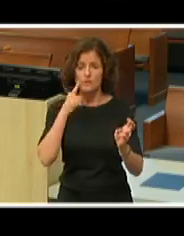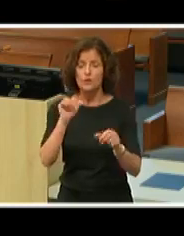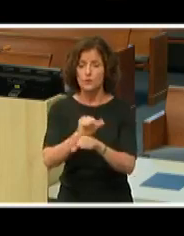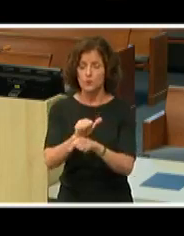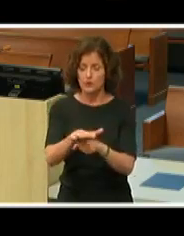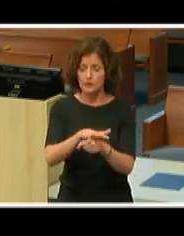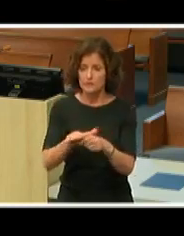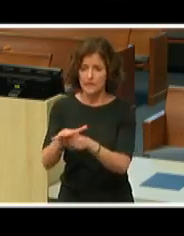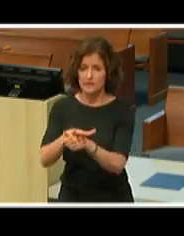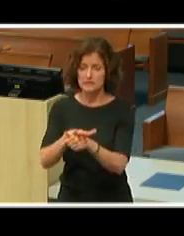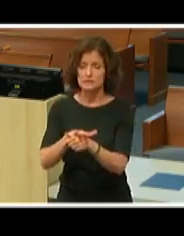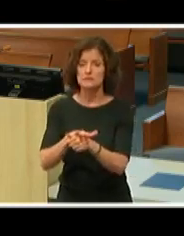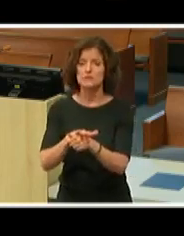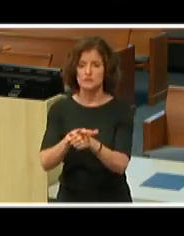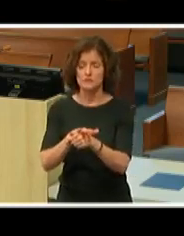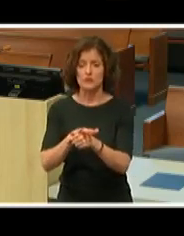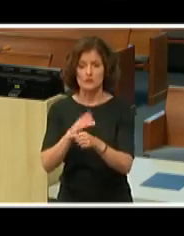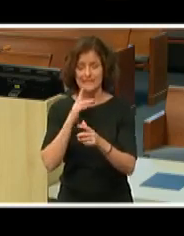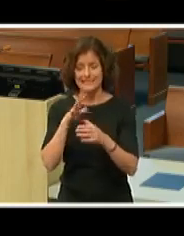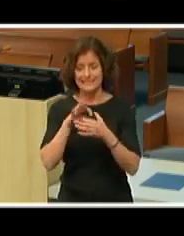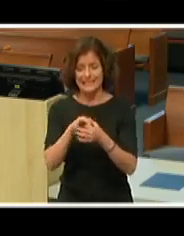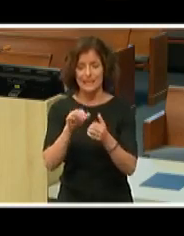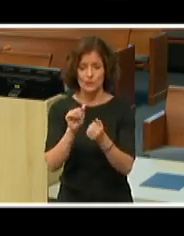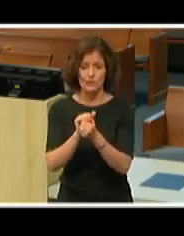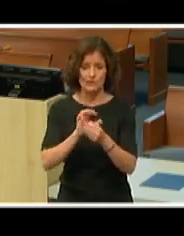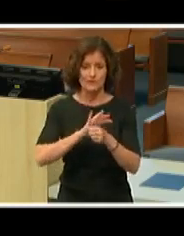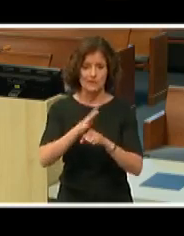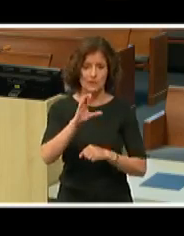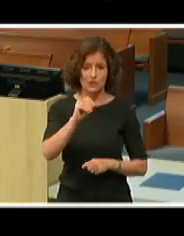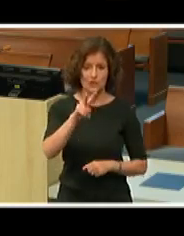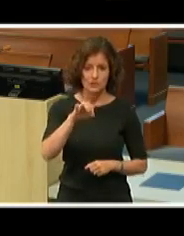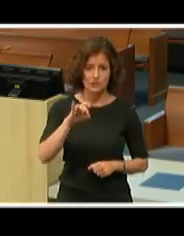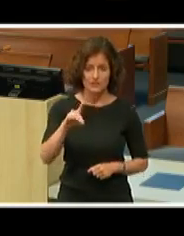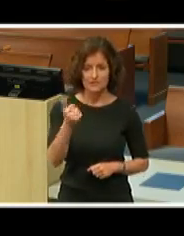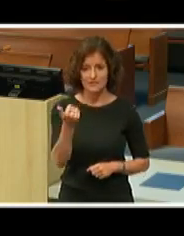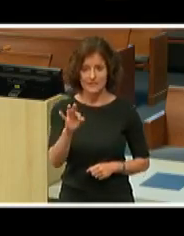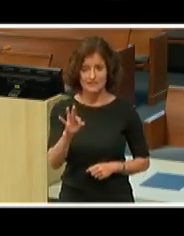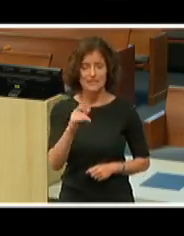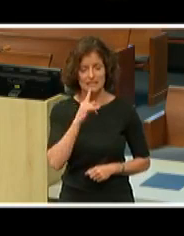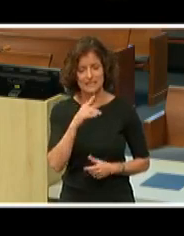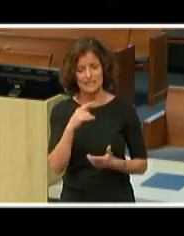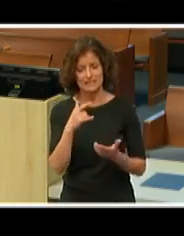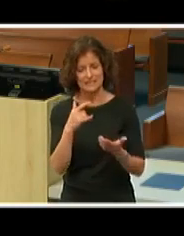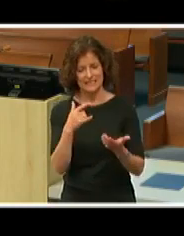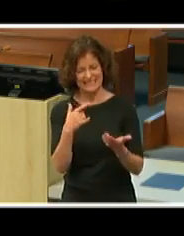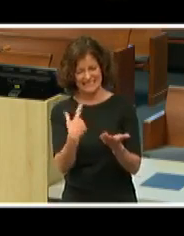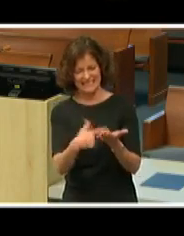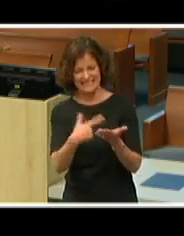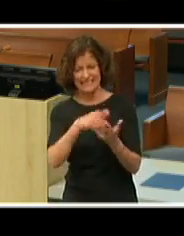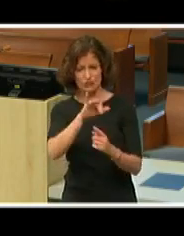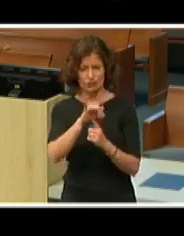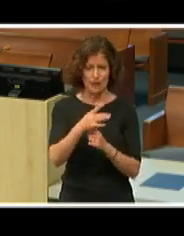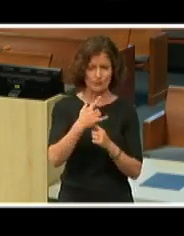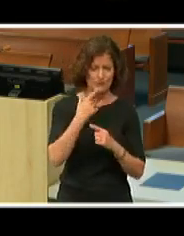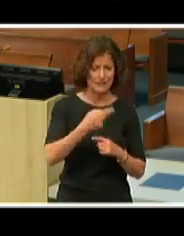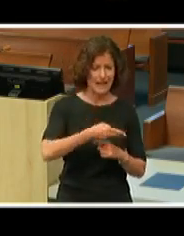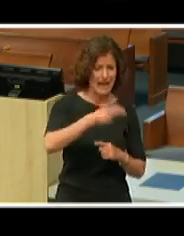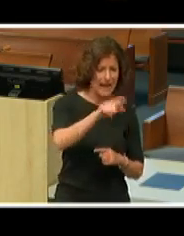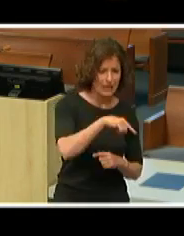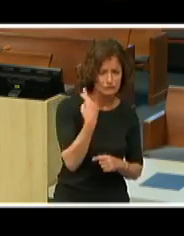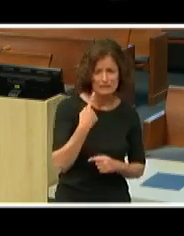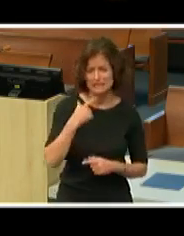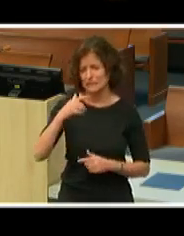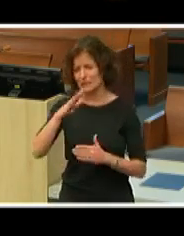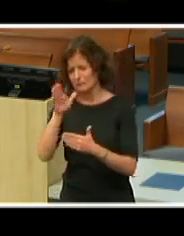workplaces on dealing with COVID. And it classifies jobs into different categories of high risk or very high risk or